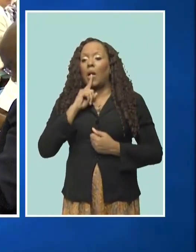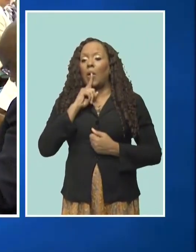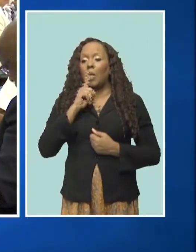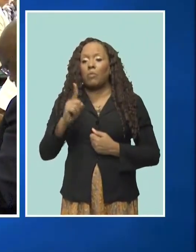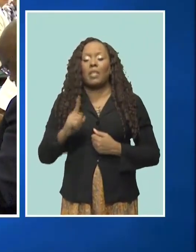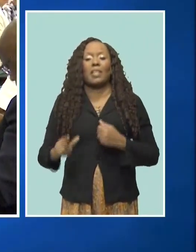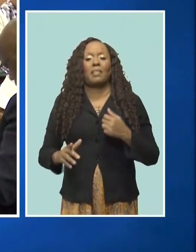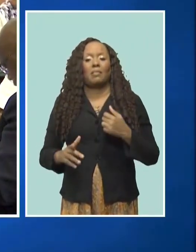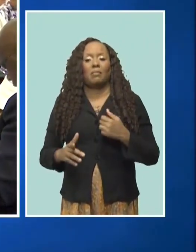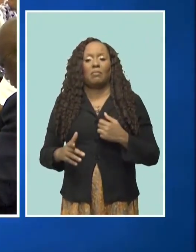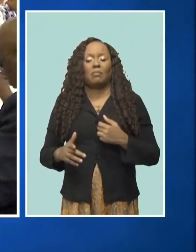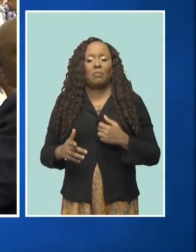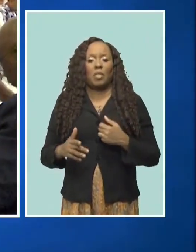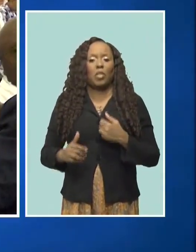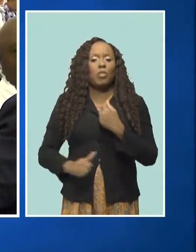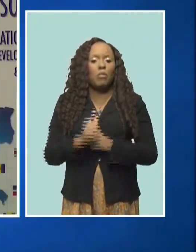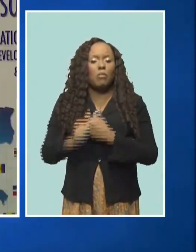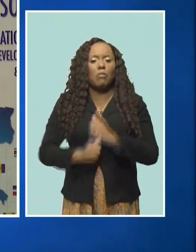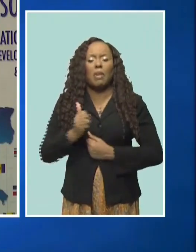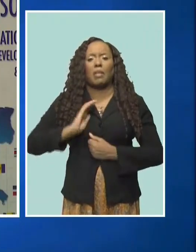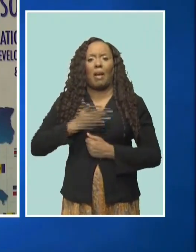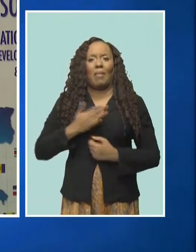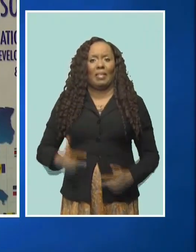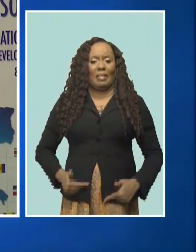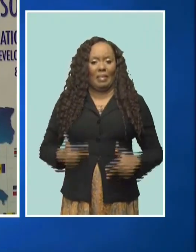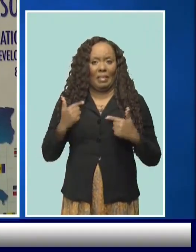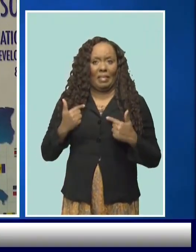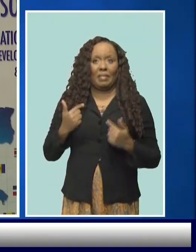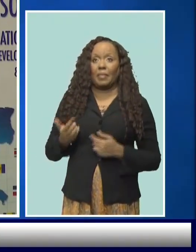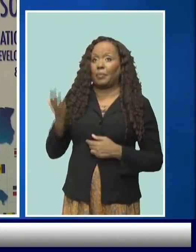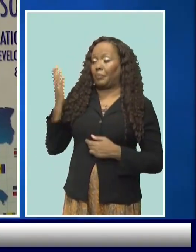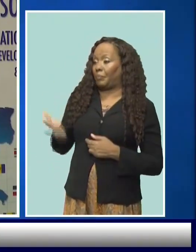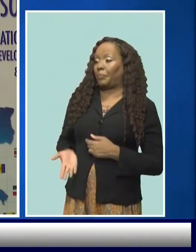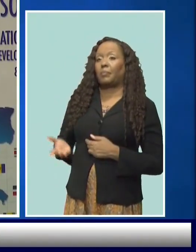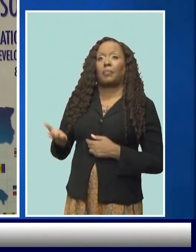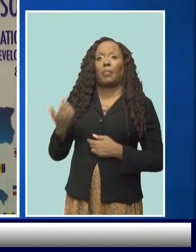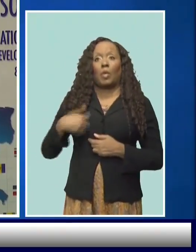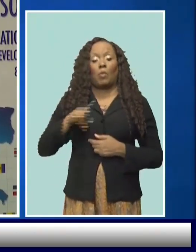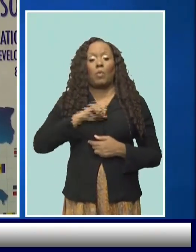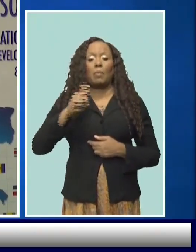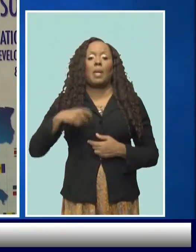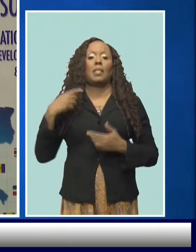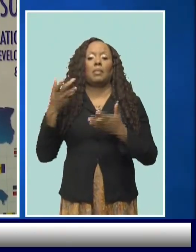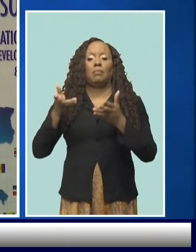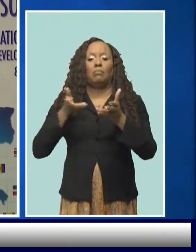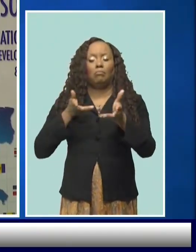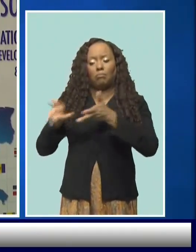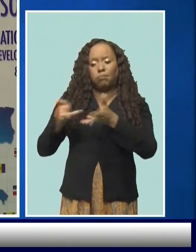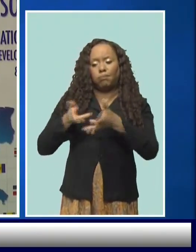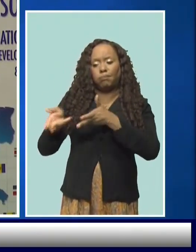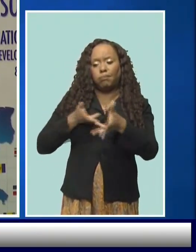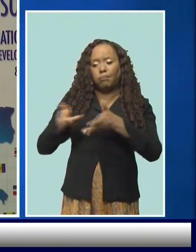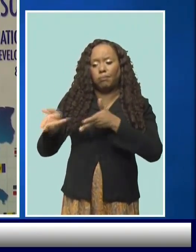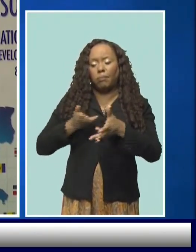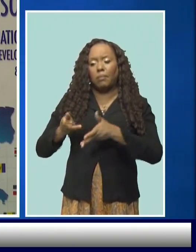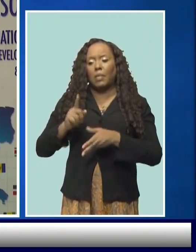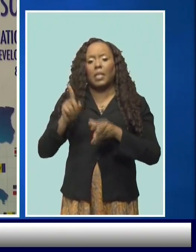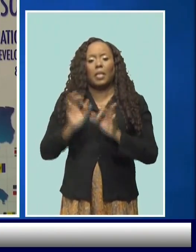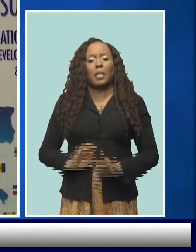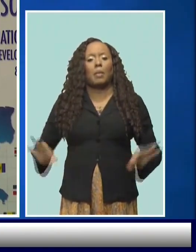their citizens. As key civil society actors, we must engage in dialogue aiming to advance development priorities for our